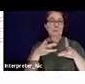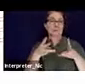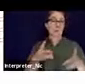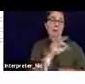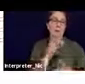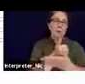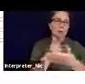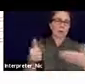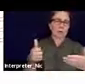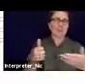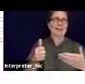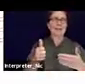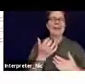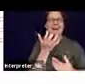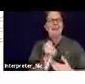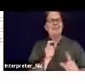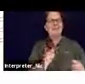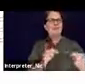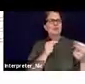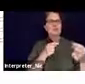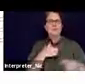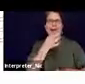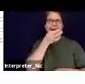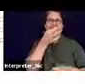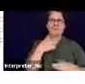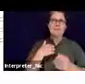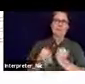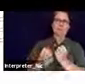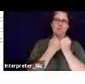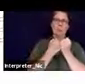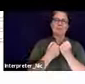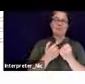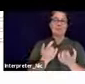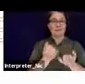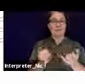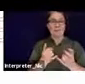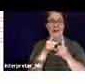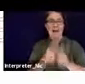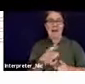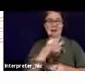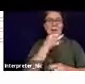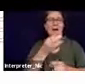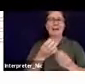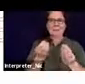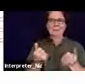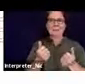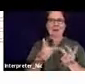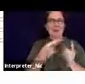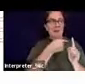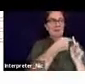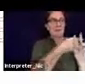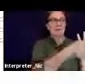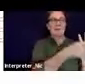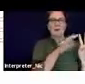challenge of requesting support and adjustments. It's hard to ask for something that seemingly no one else is asking for and we